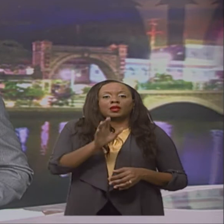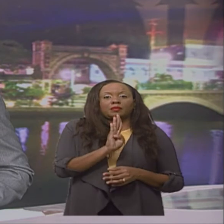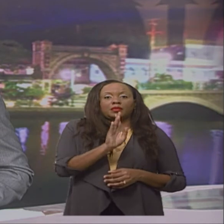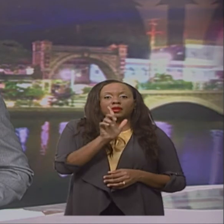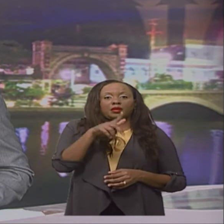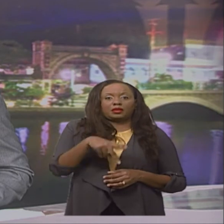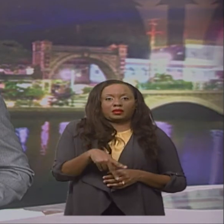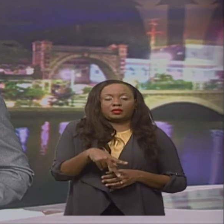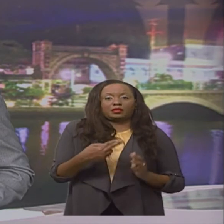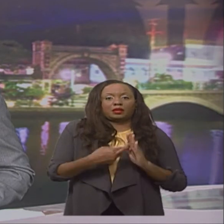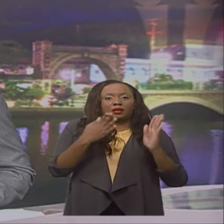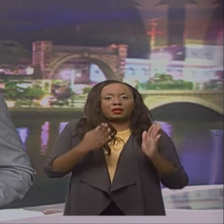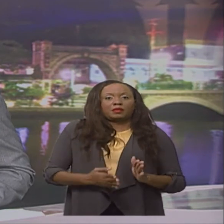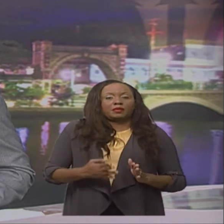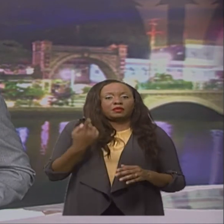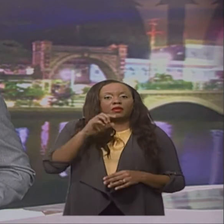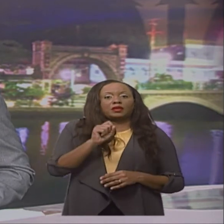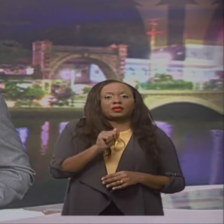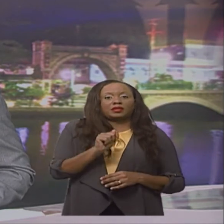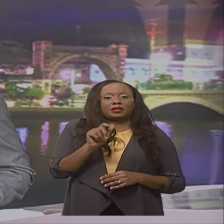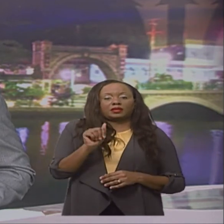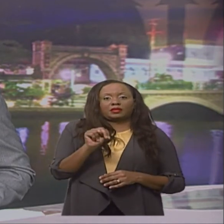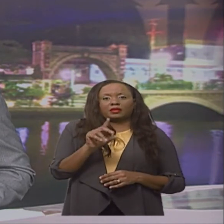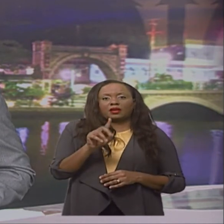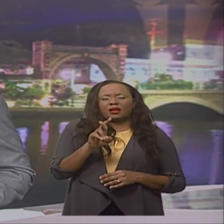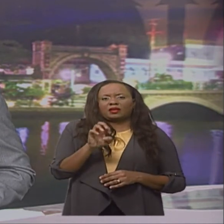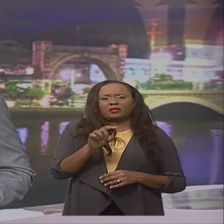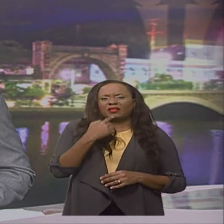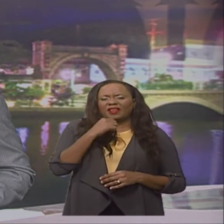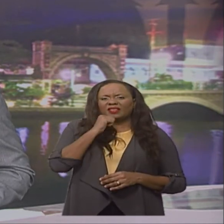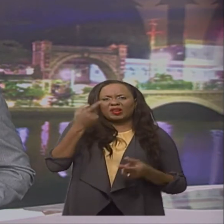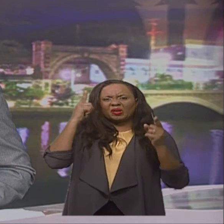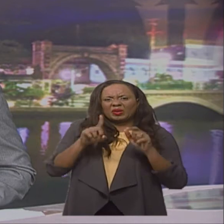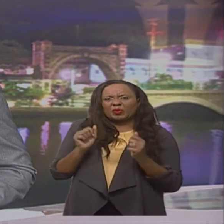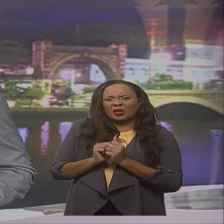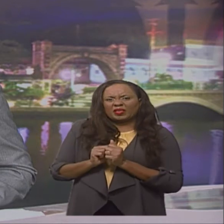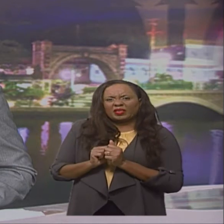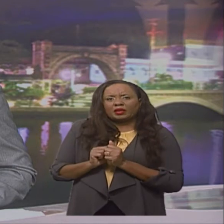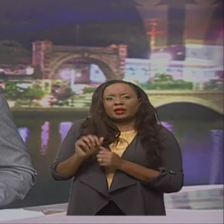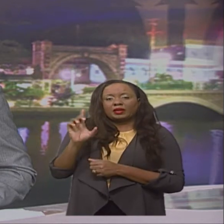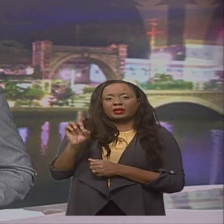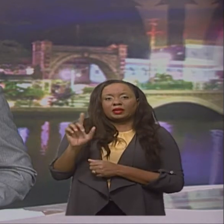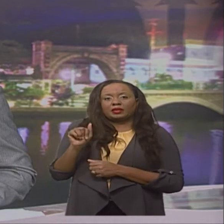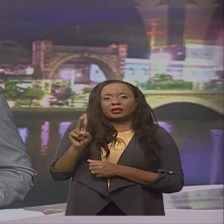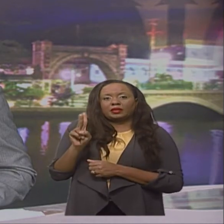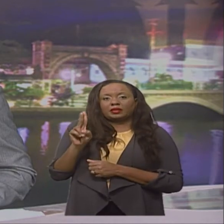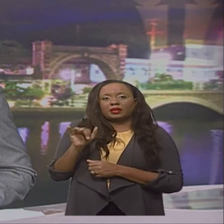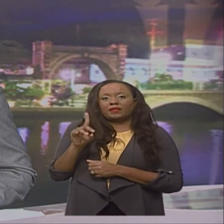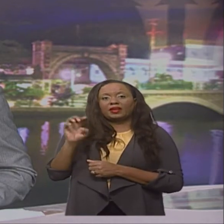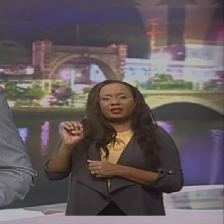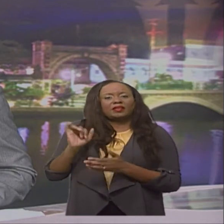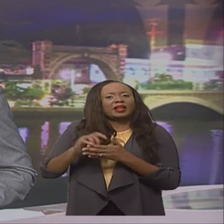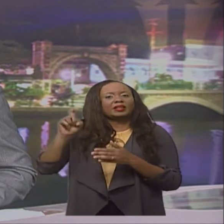Opposition St. Andrew MP George Payne says he disagrees with Water Resources Minister Dr. David Estwick that a new sewage plan is needed to fix